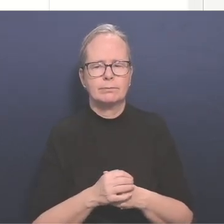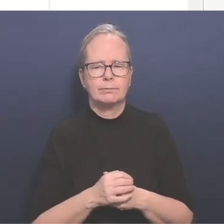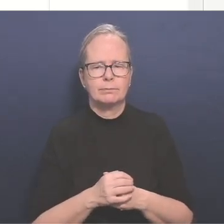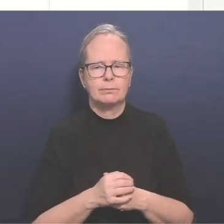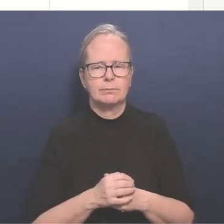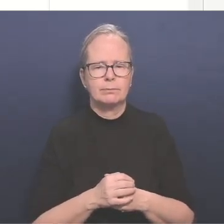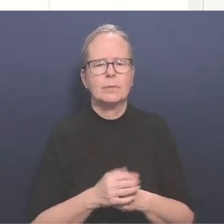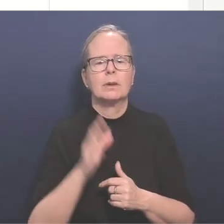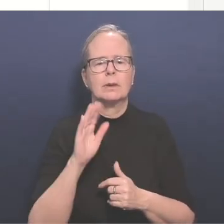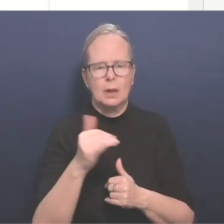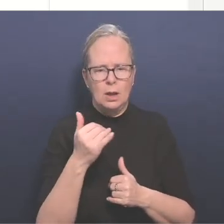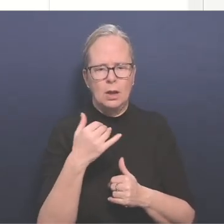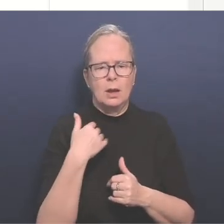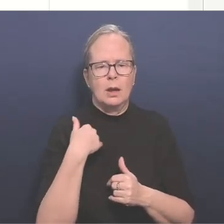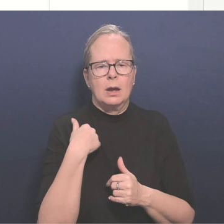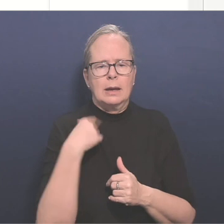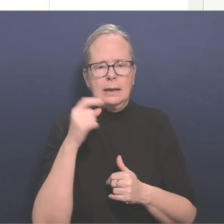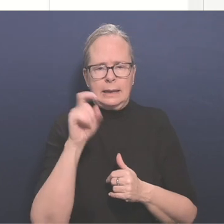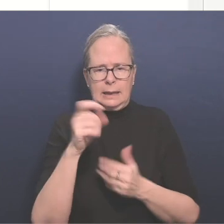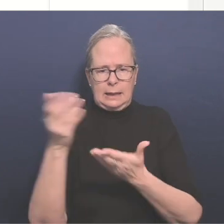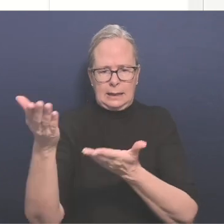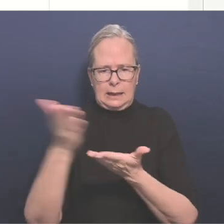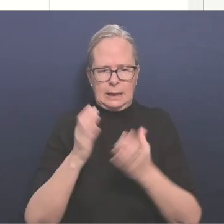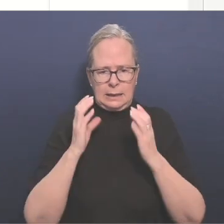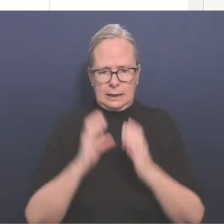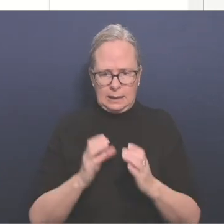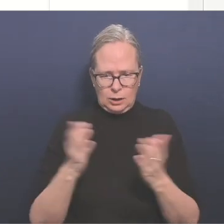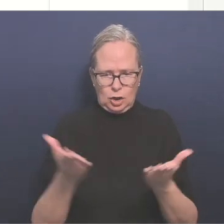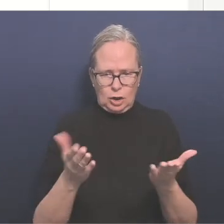to apply for. Then